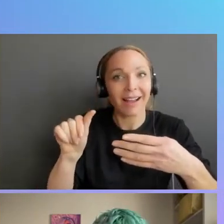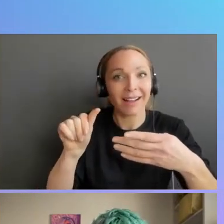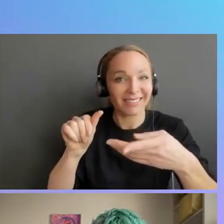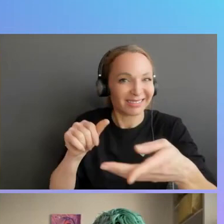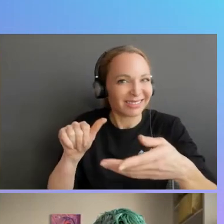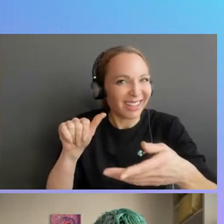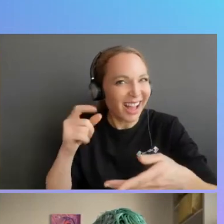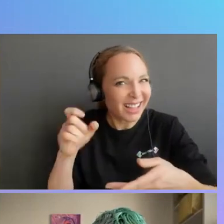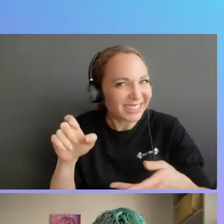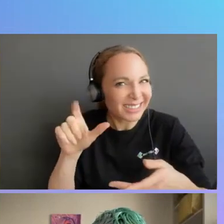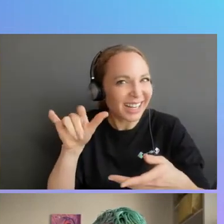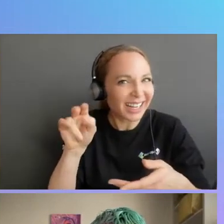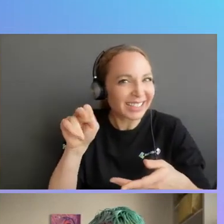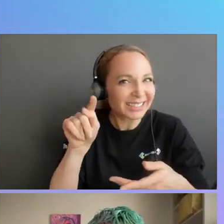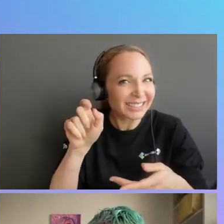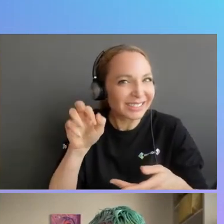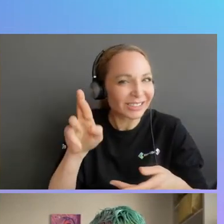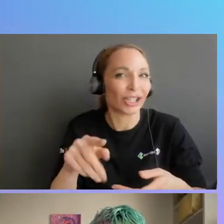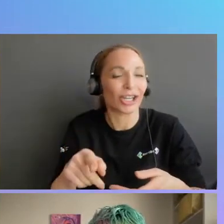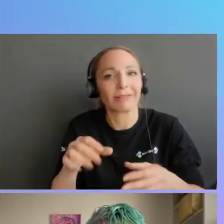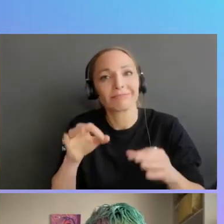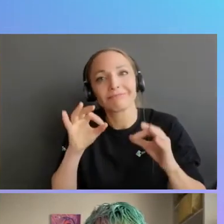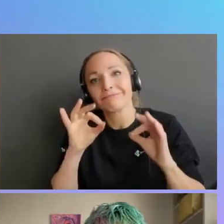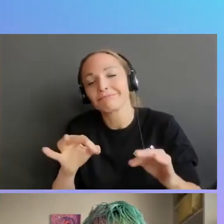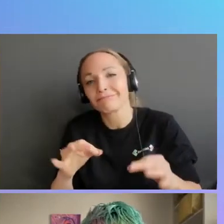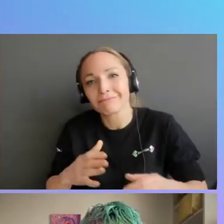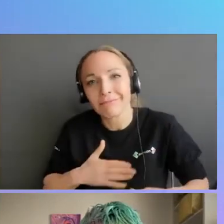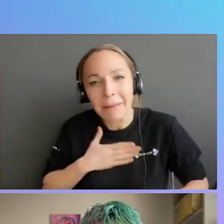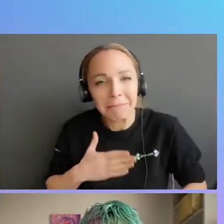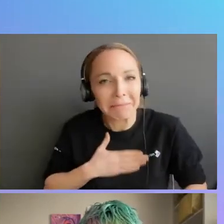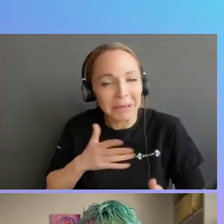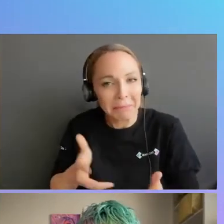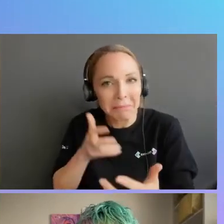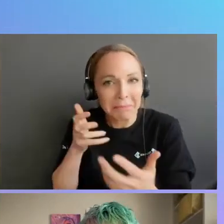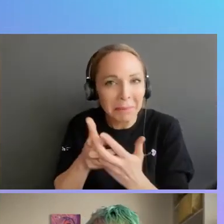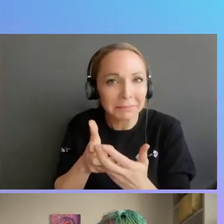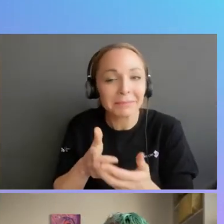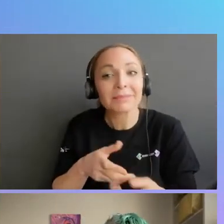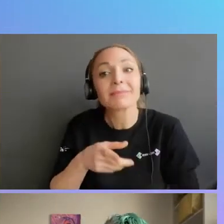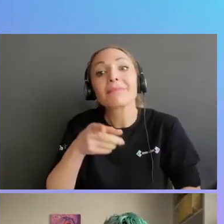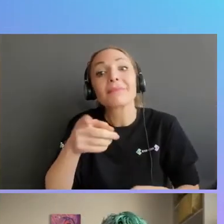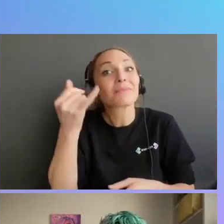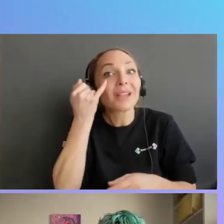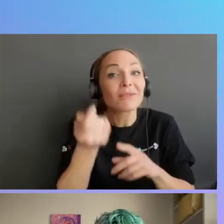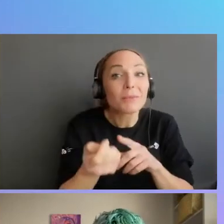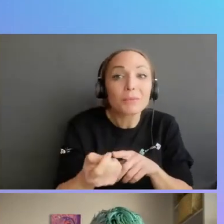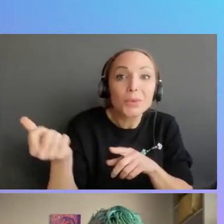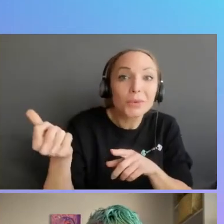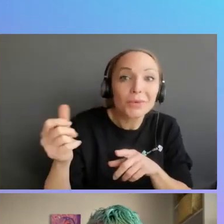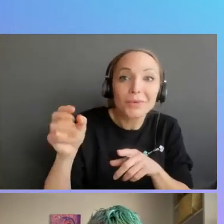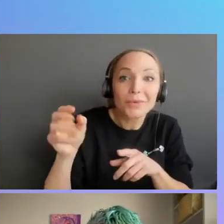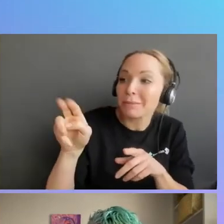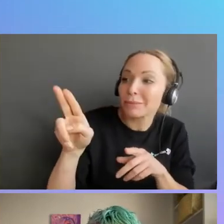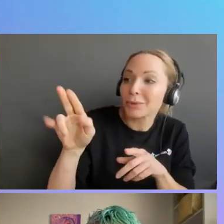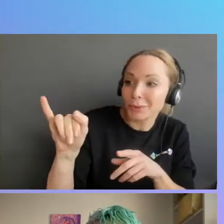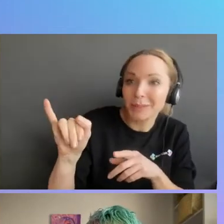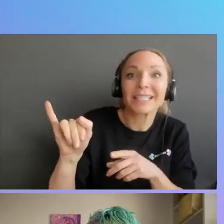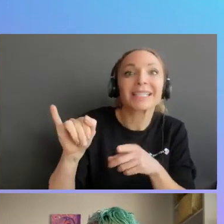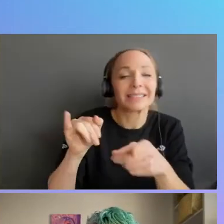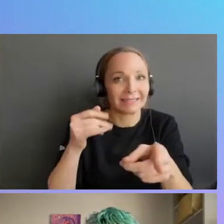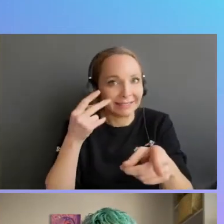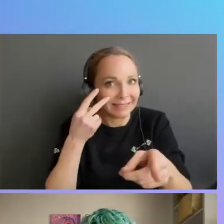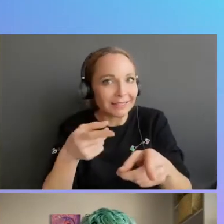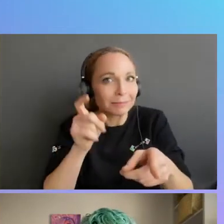I were to remove this alt text, it is able to recognize that this card media element is supposed to be an image tag, and it should